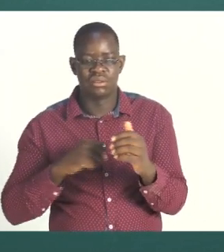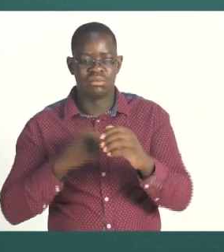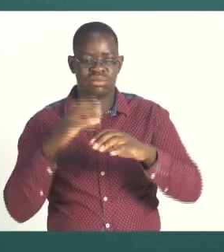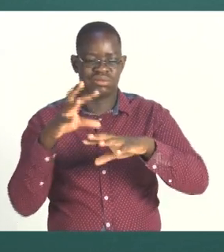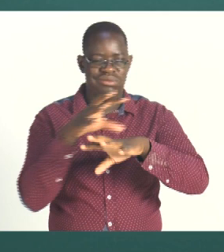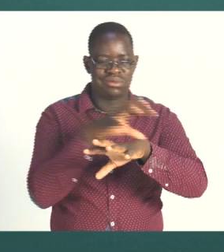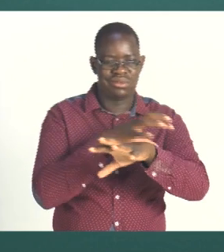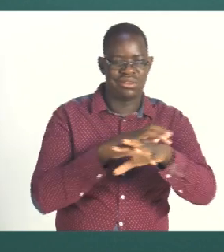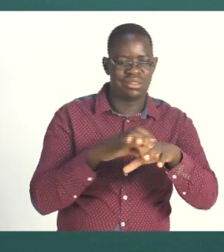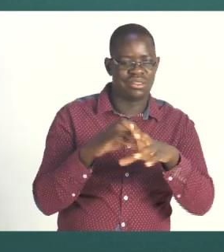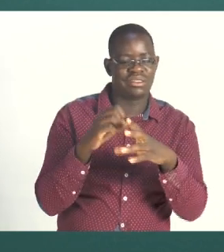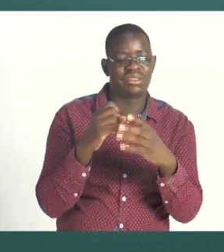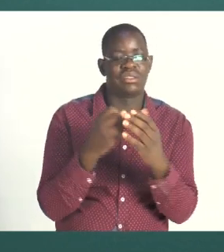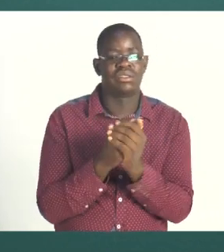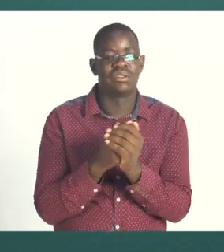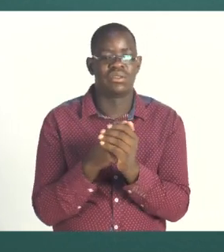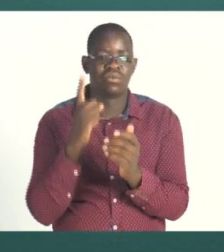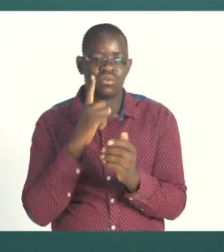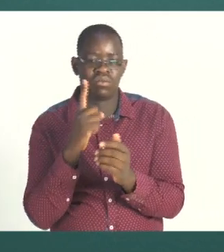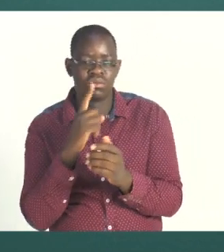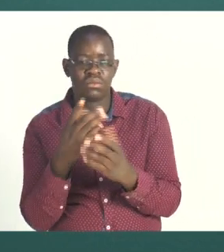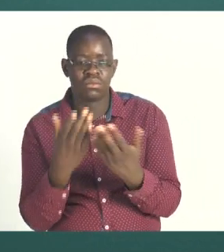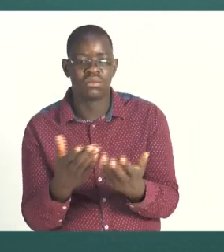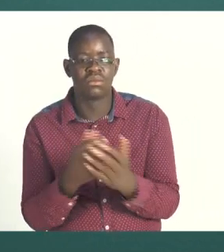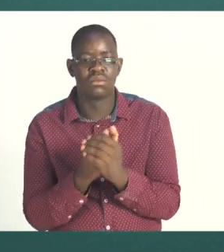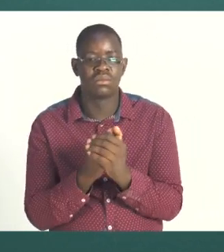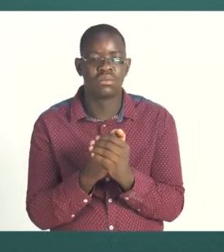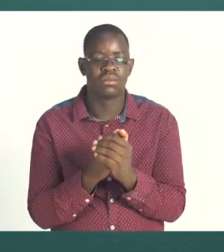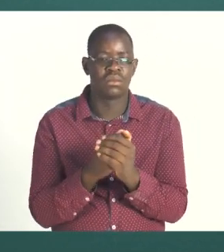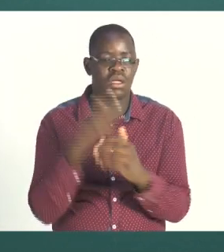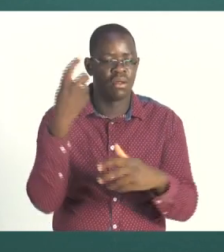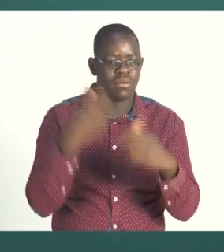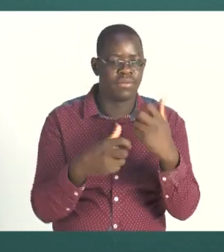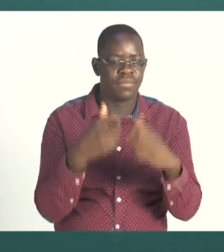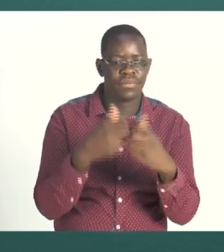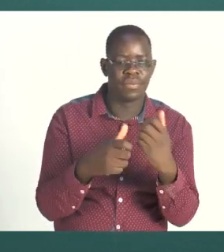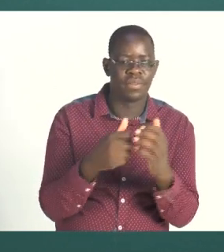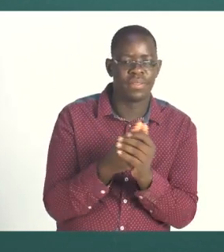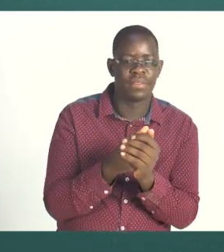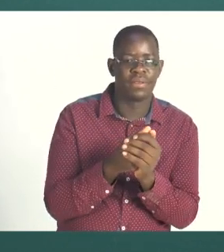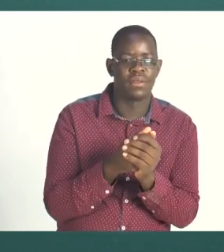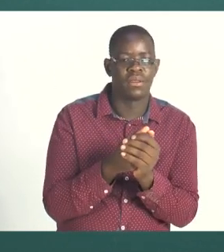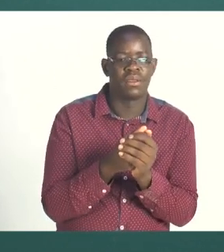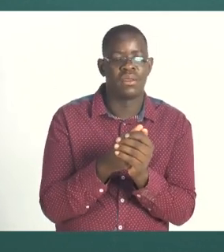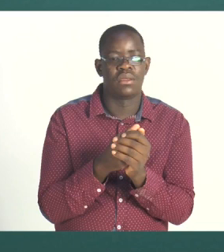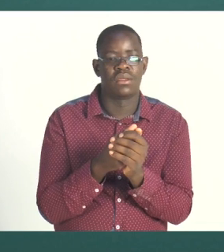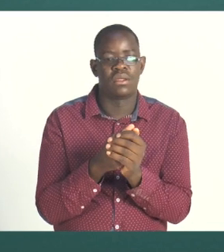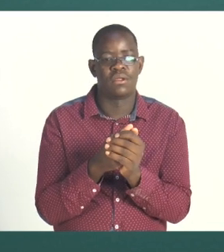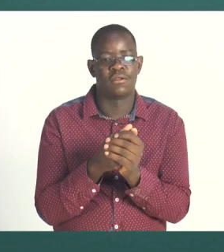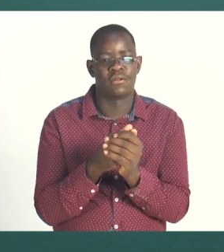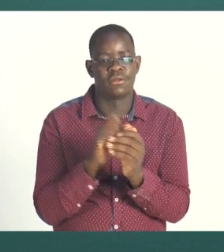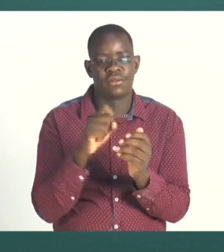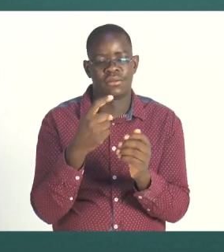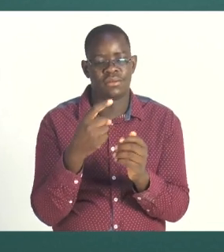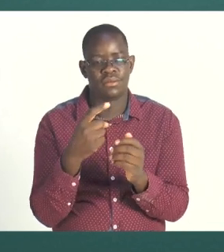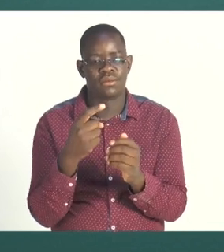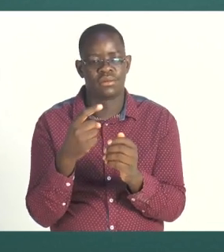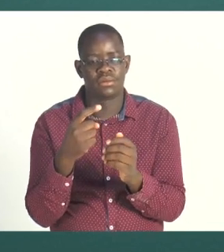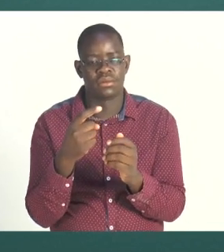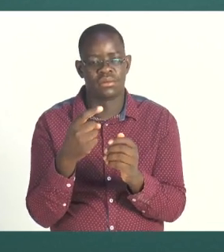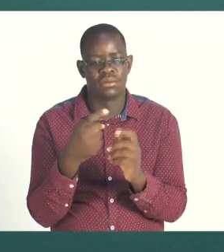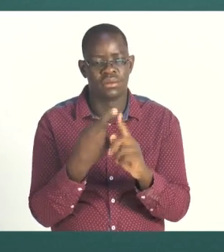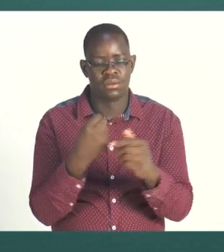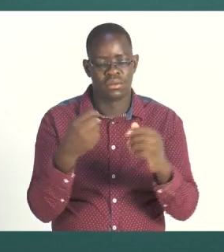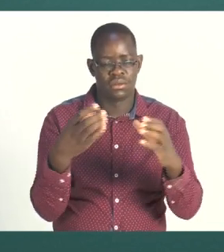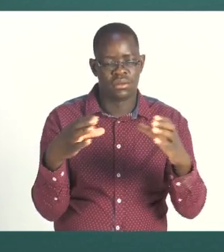pests. Sometimes diseases and pests are the results of selective grazing. So when the animals are taken out of